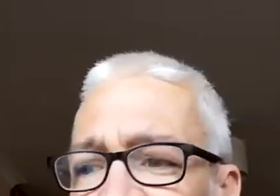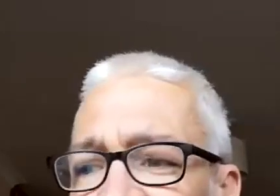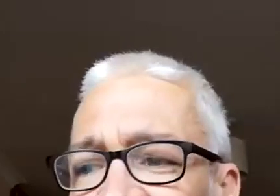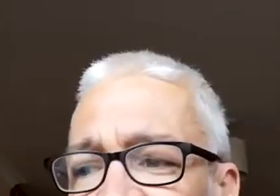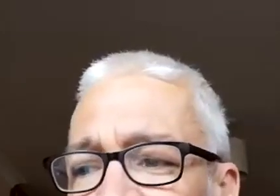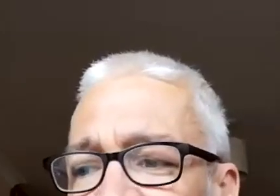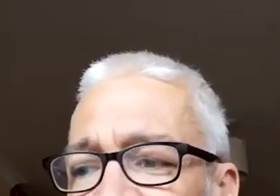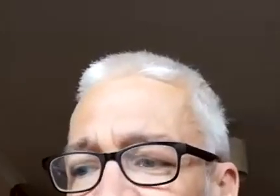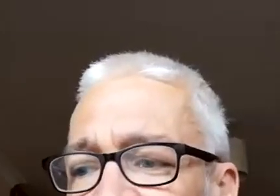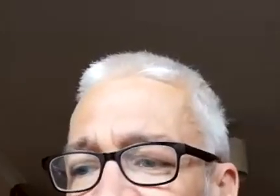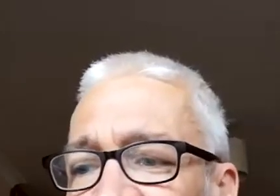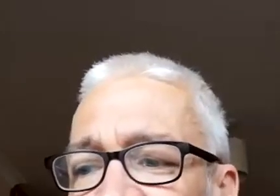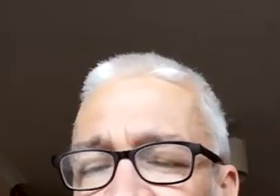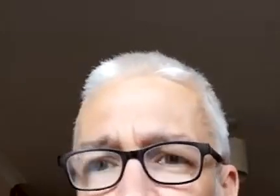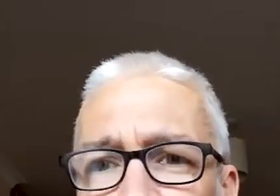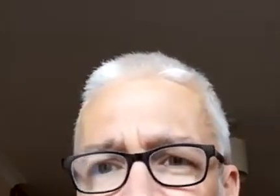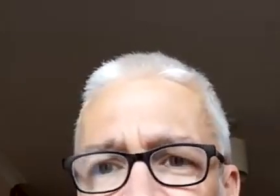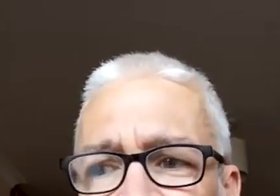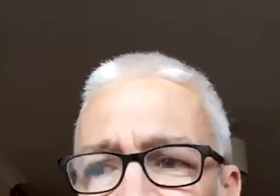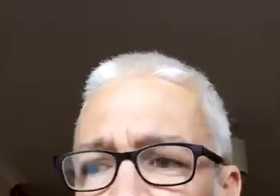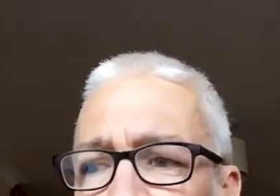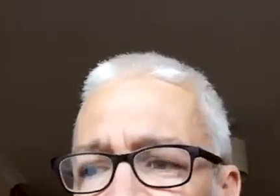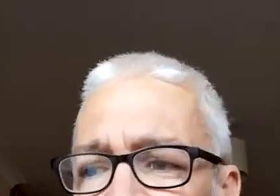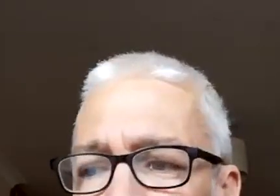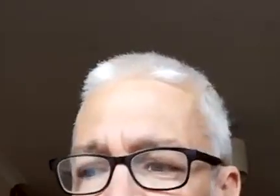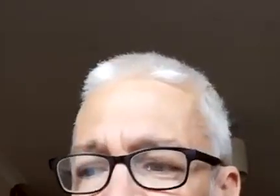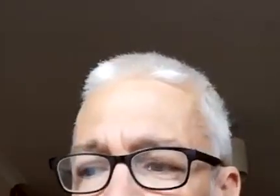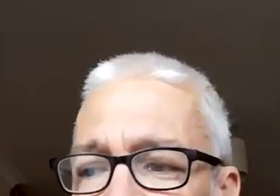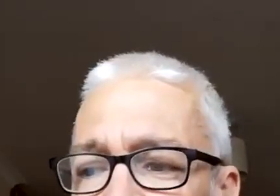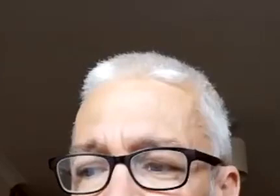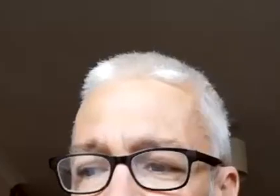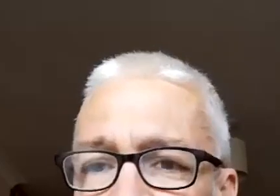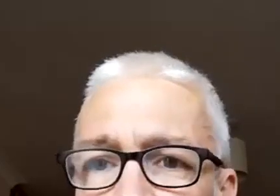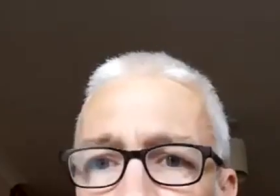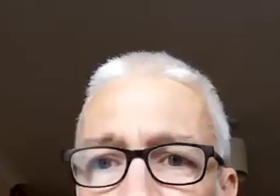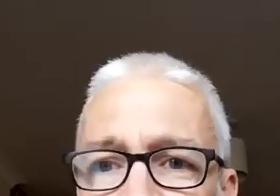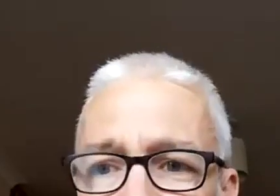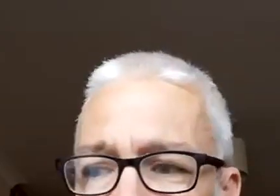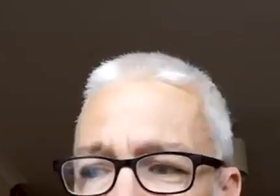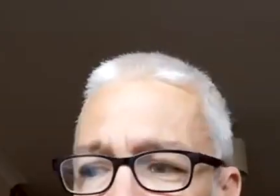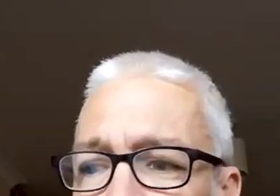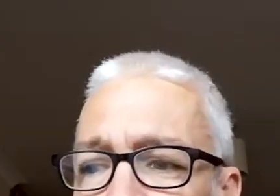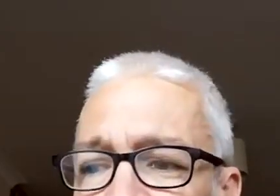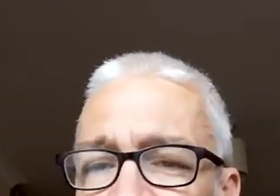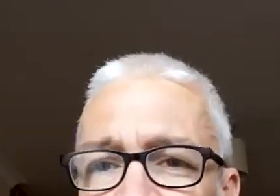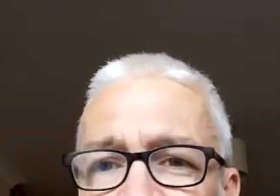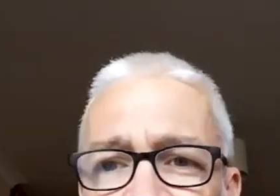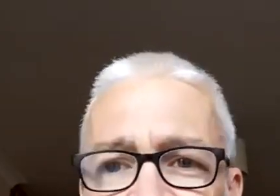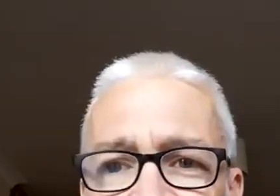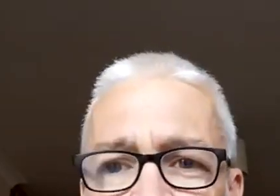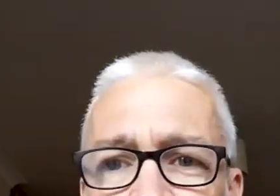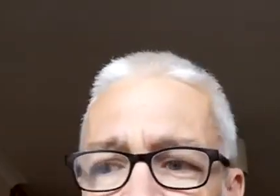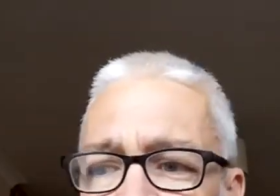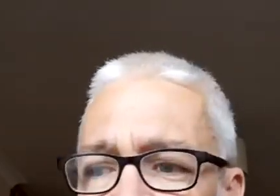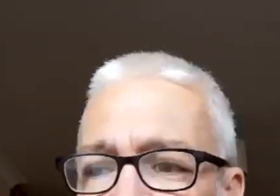survey need to be seen in the context of parent carers already facing a massive caring role without sufficient support and a